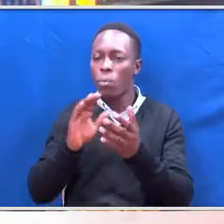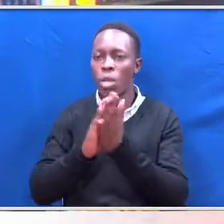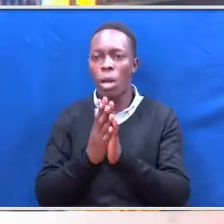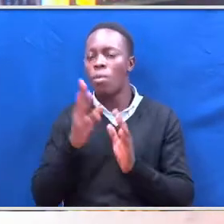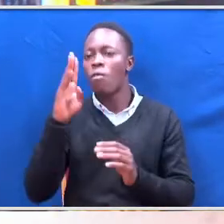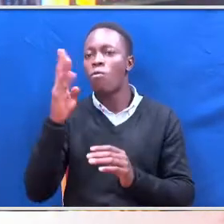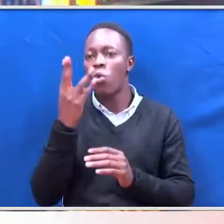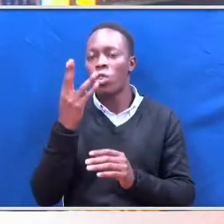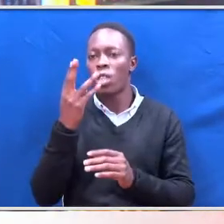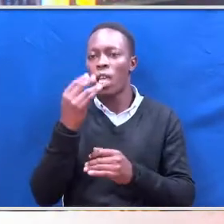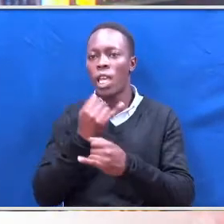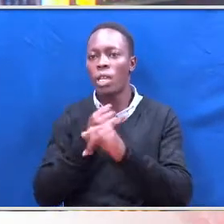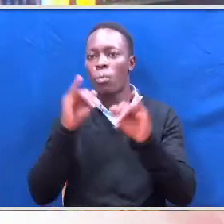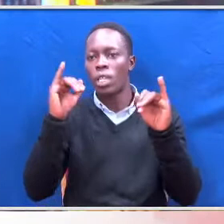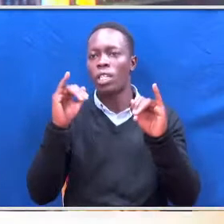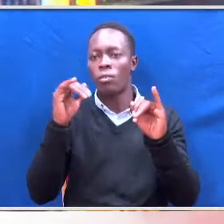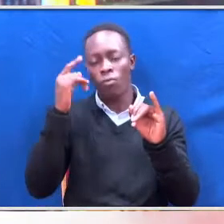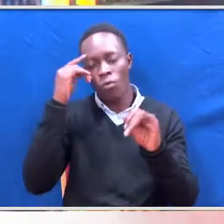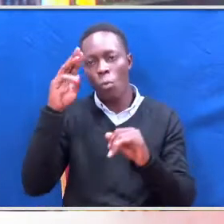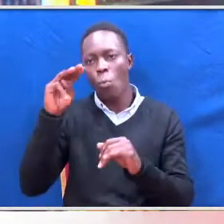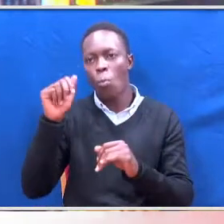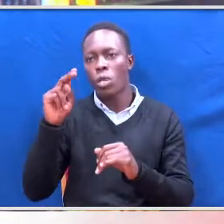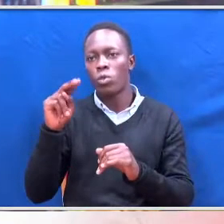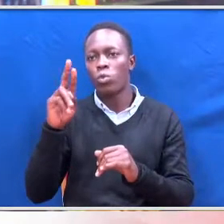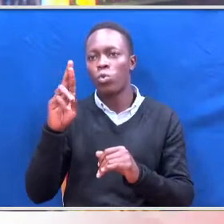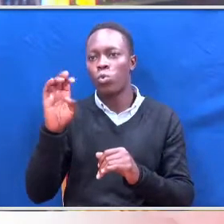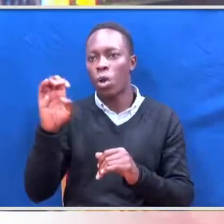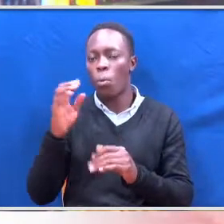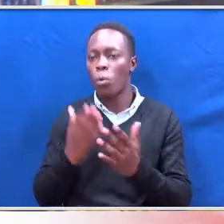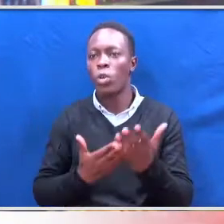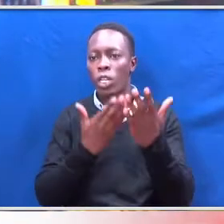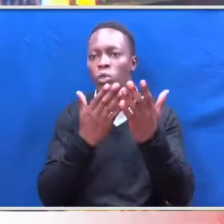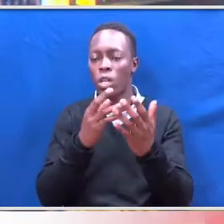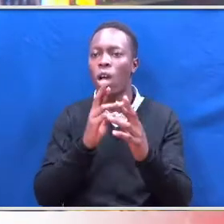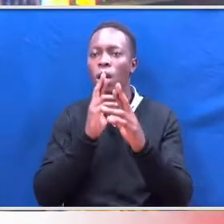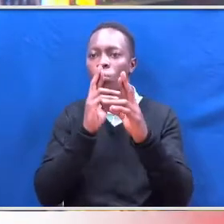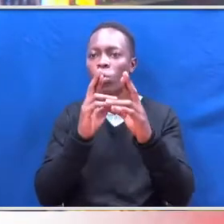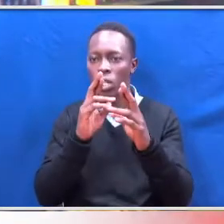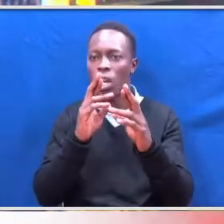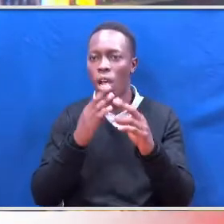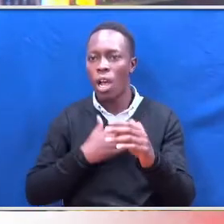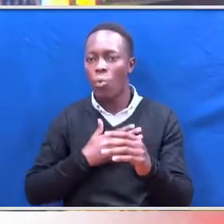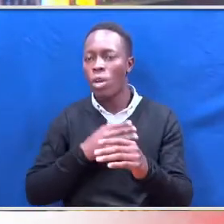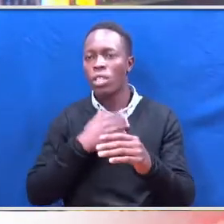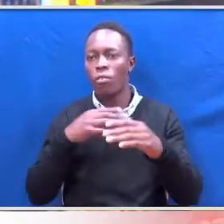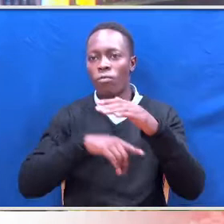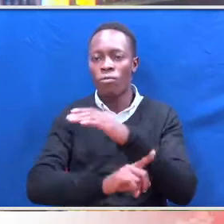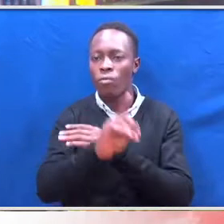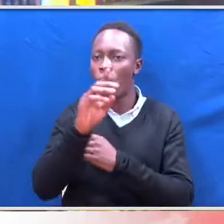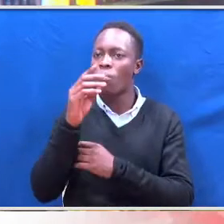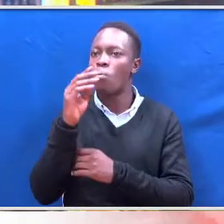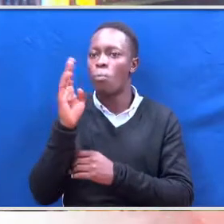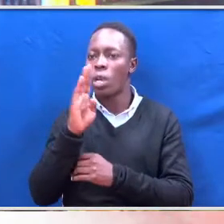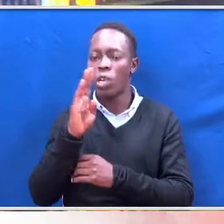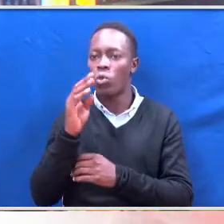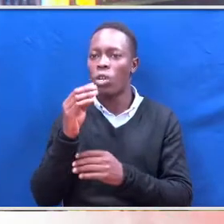be self-dependent on fertilizer production. Our reporter Willie Dennis Njiru visited the multi-billion shilling fertile plants East